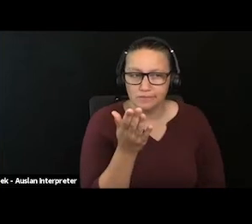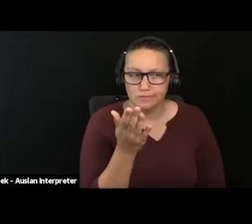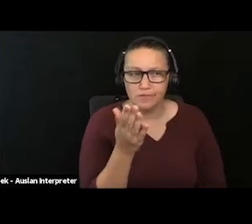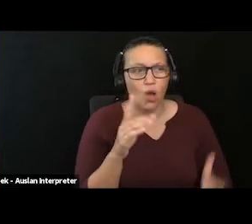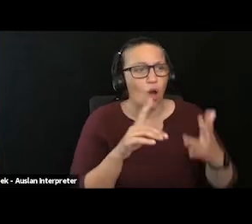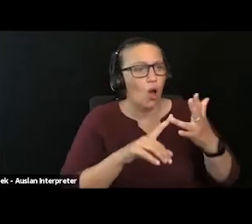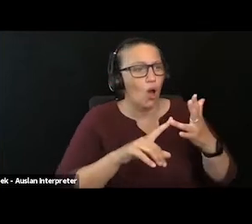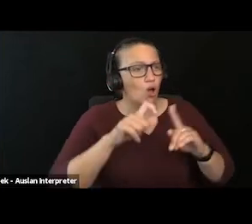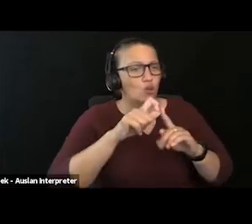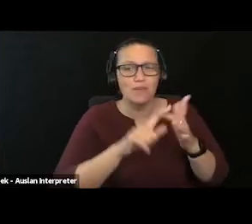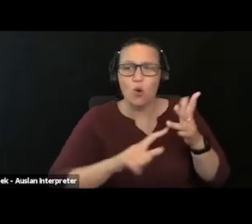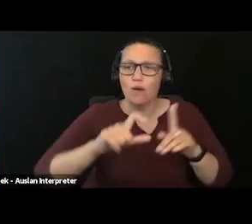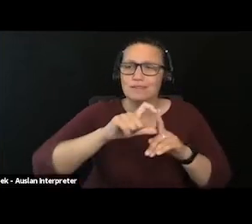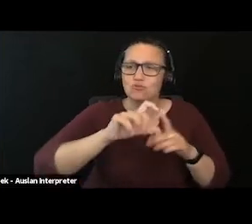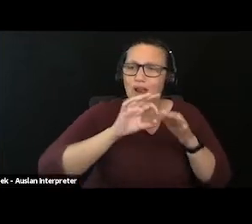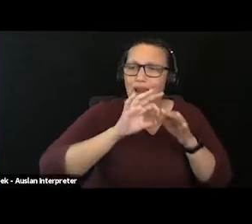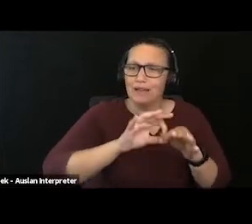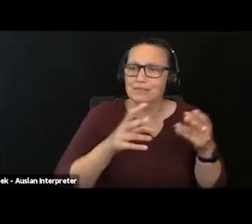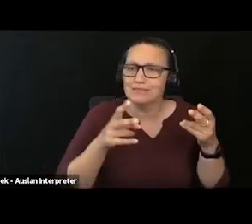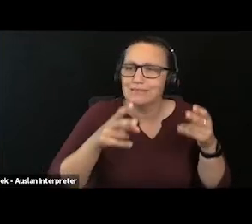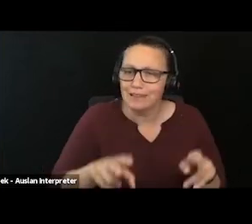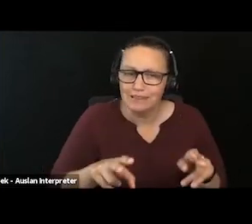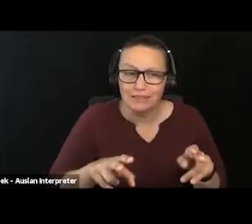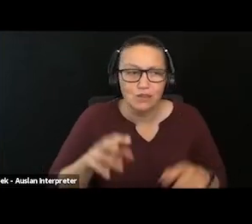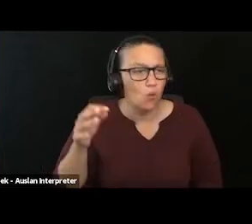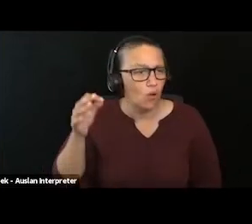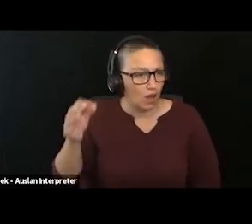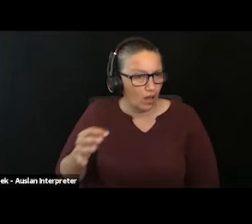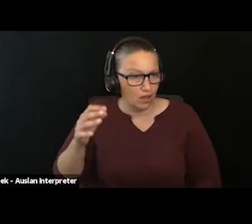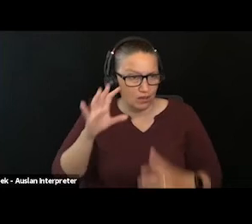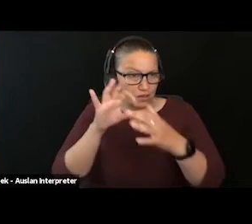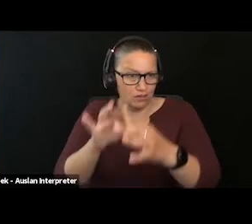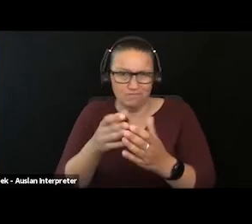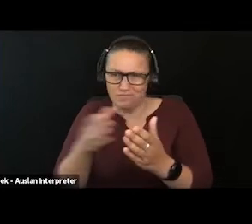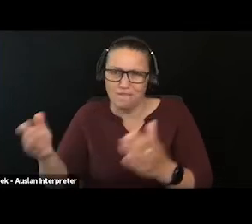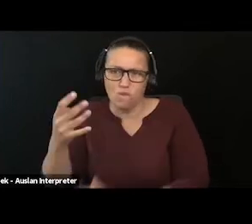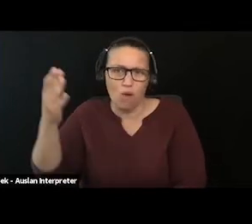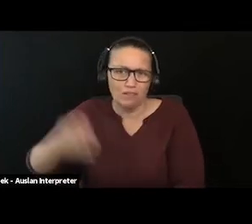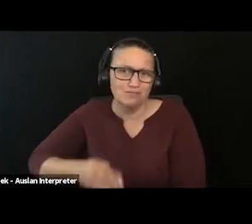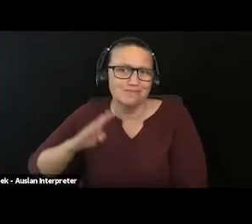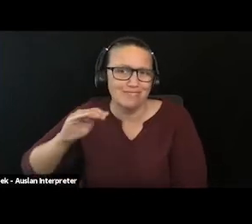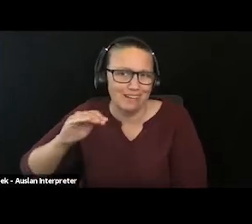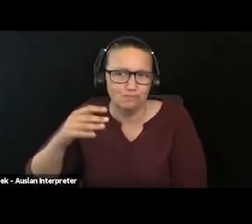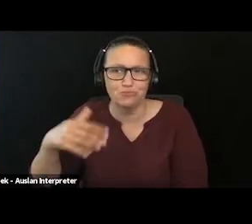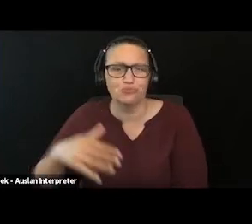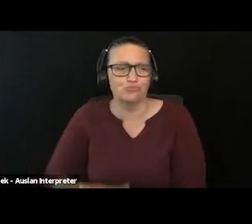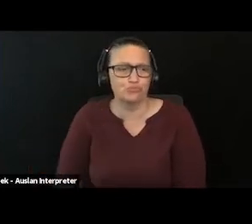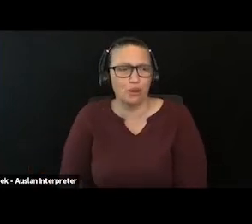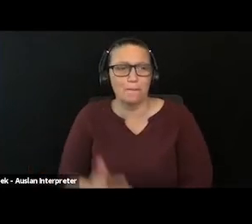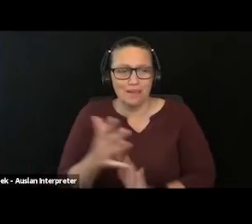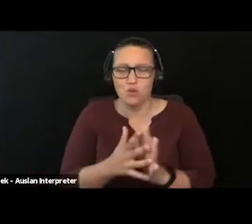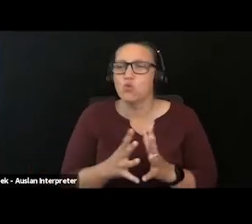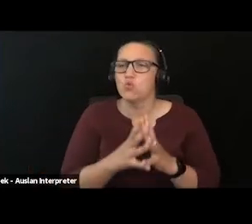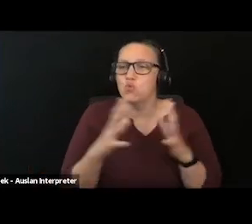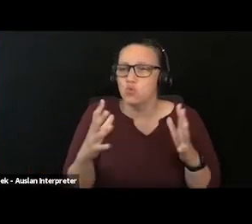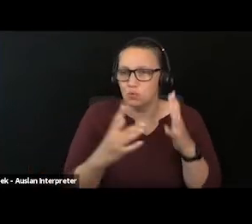all deaths in this cohort across this period. So there was a massive opportunity to really address and reduce this